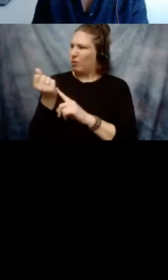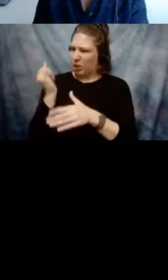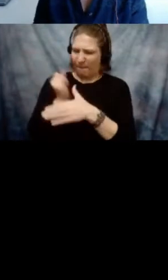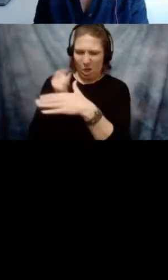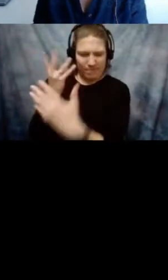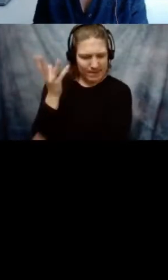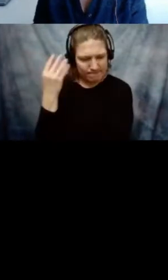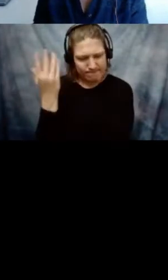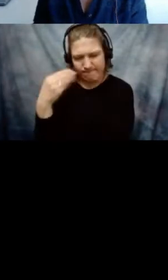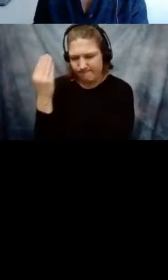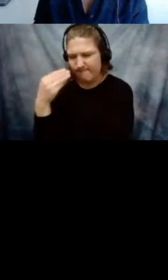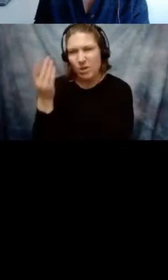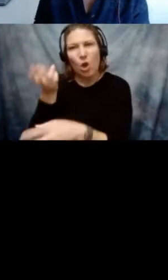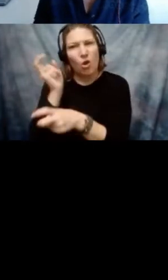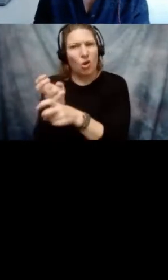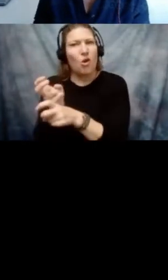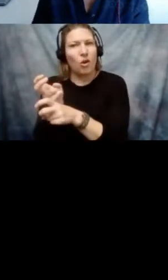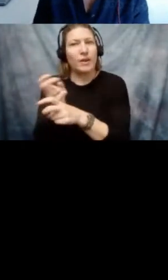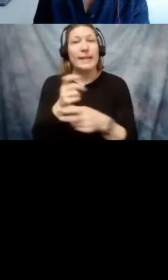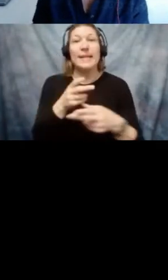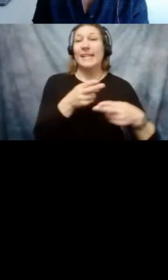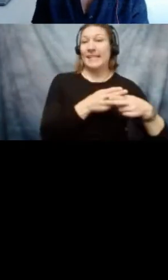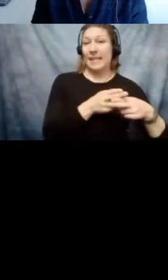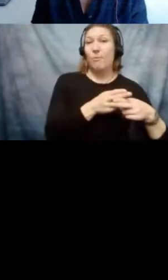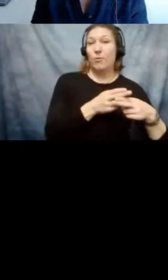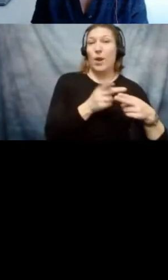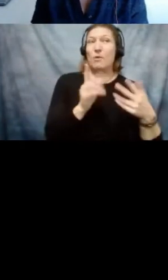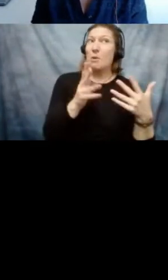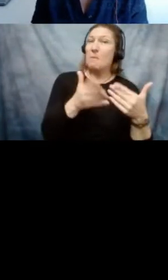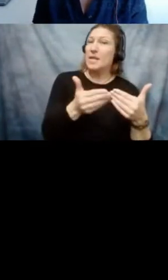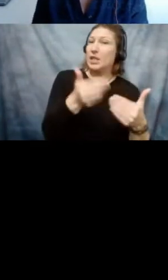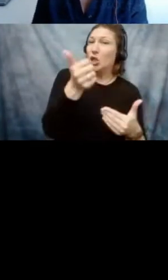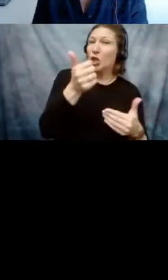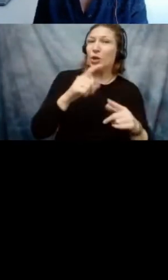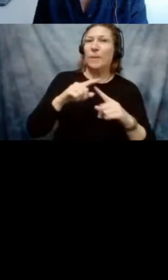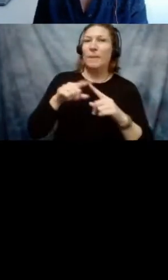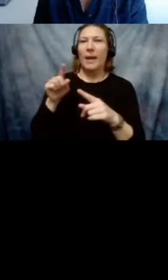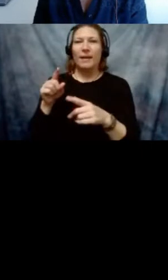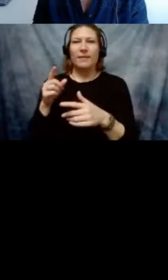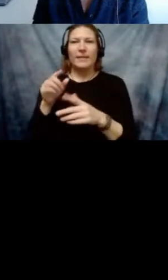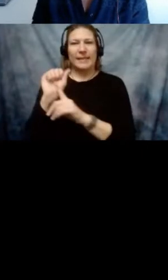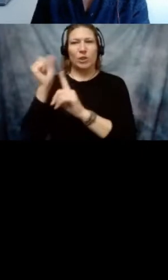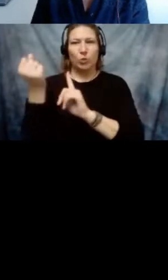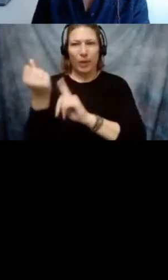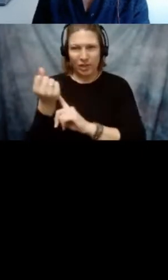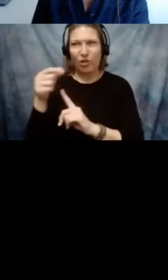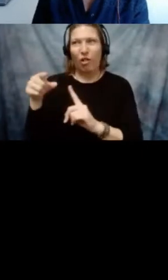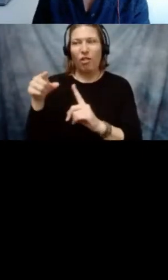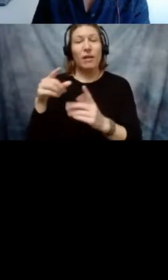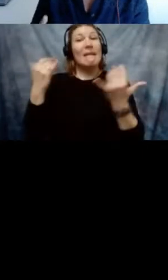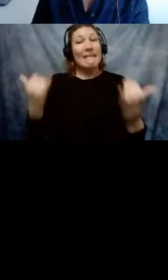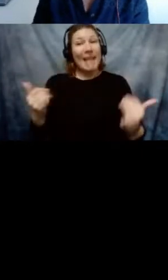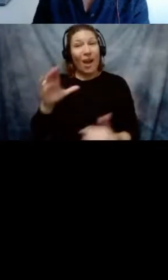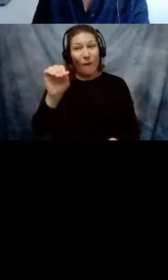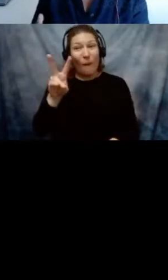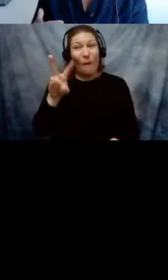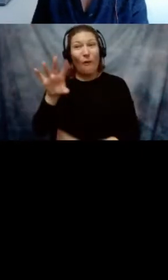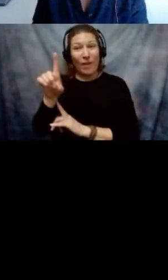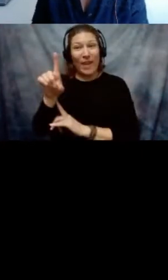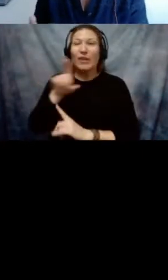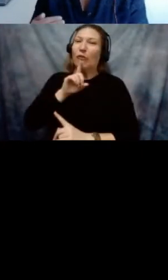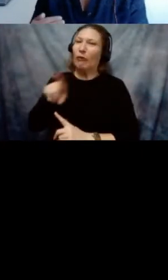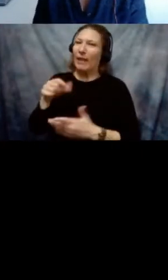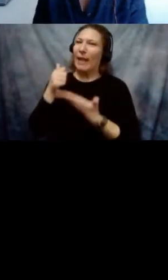temporary impairments. But I think the impact of COVID-19 has changed that. So let's look at some examples of